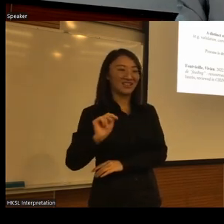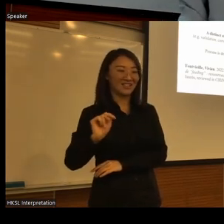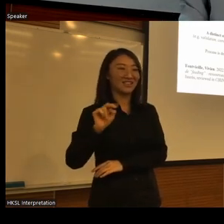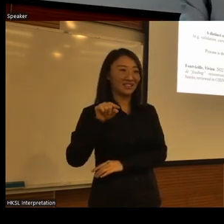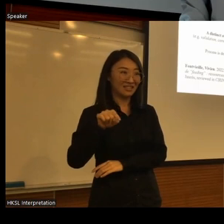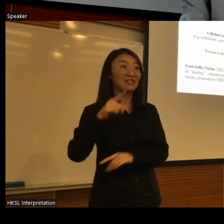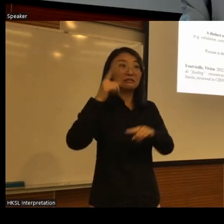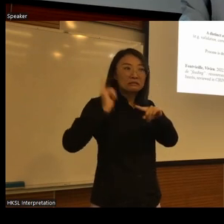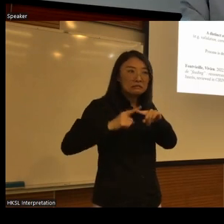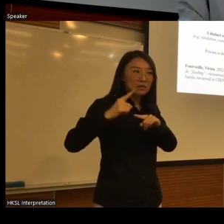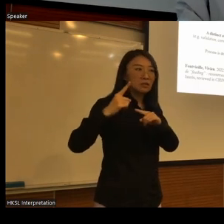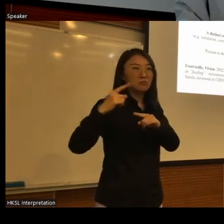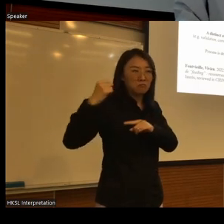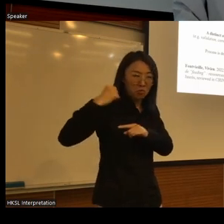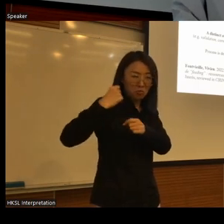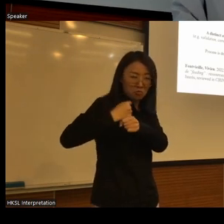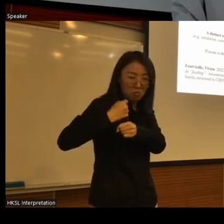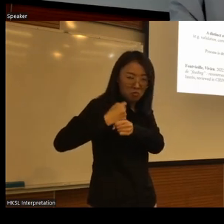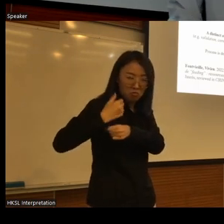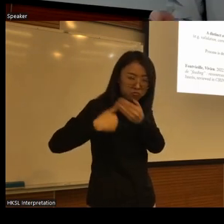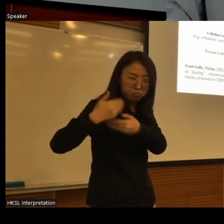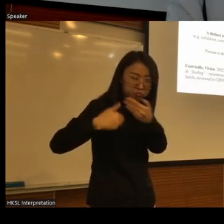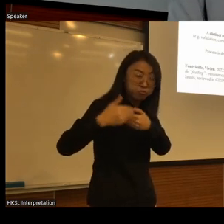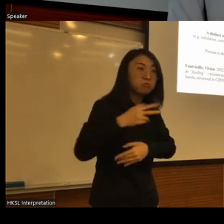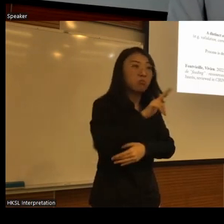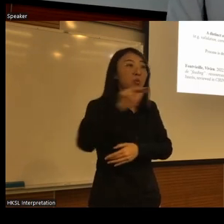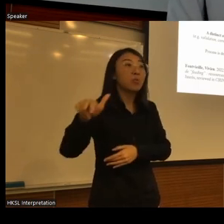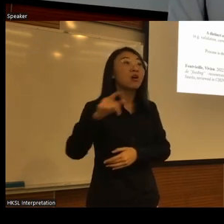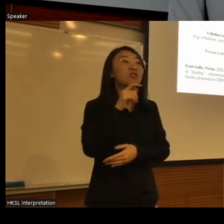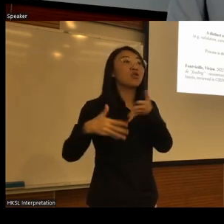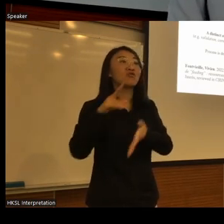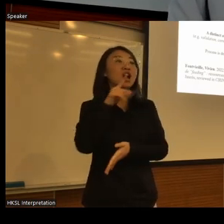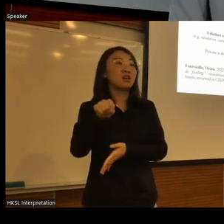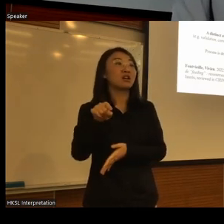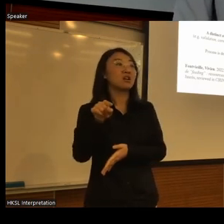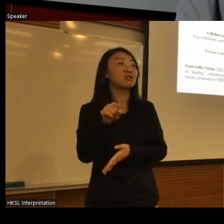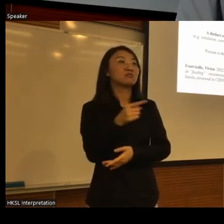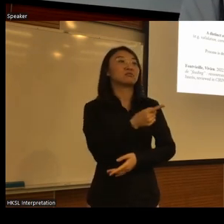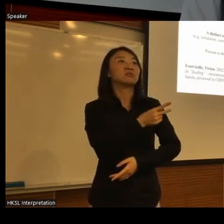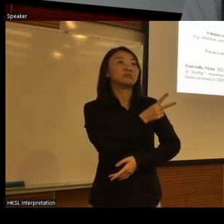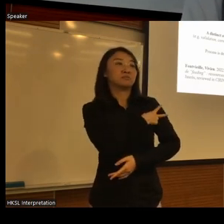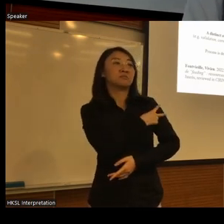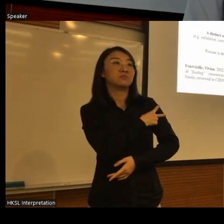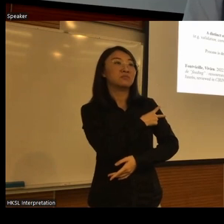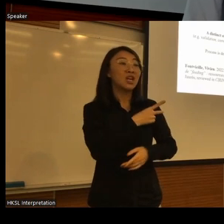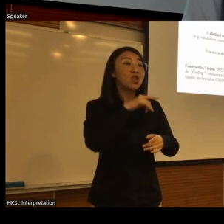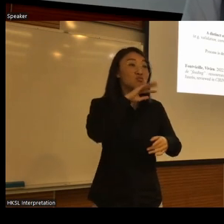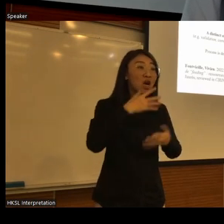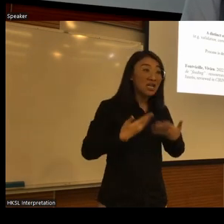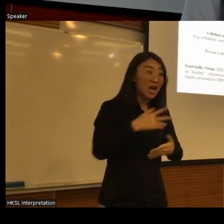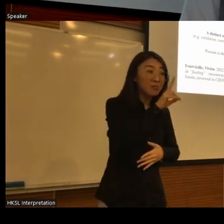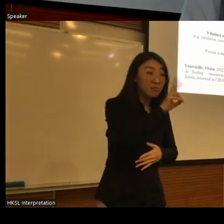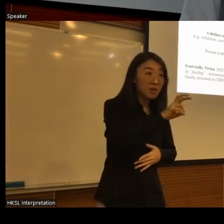for this very interesting MA thesis. Not that you find some very interesting research work which is done